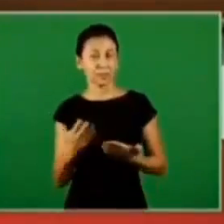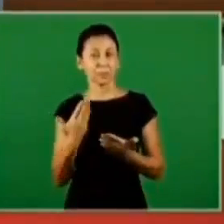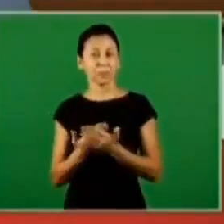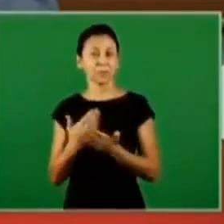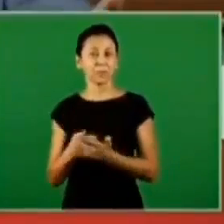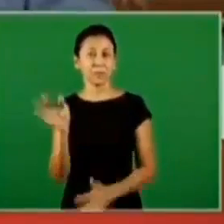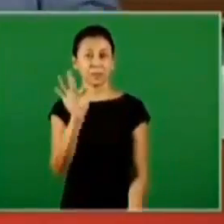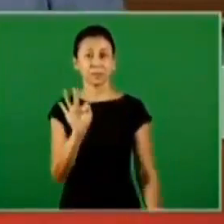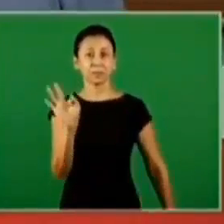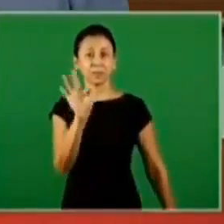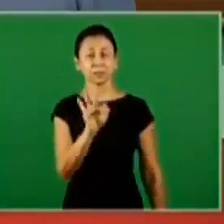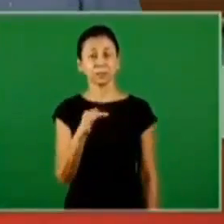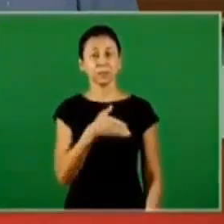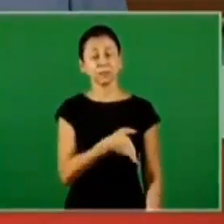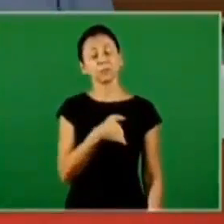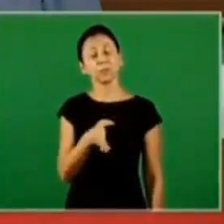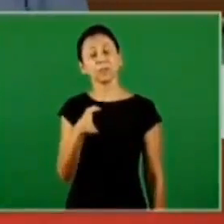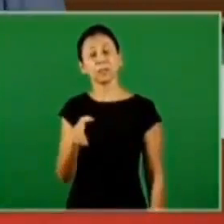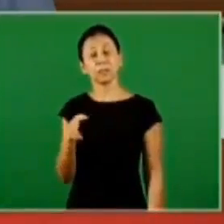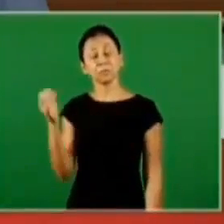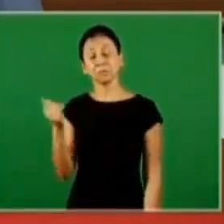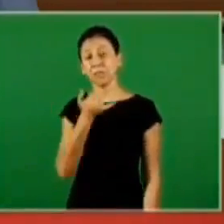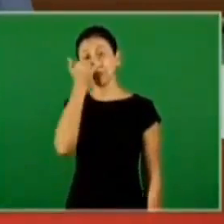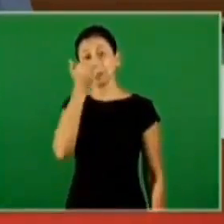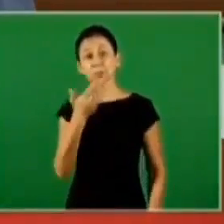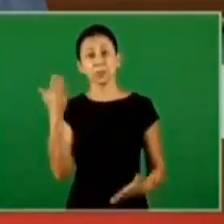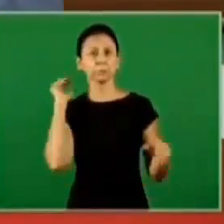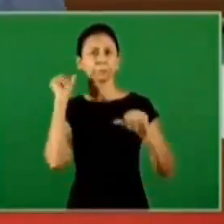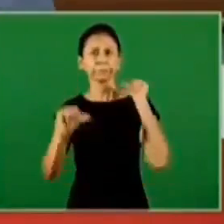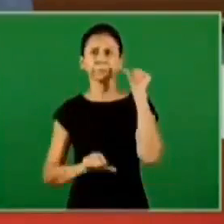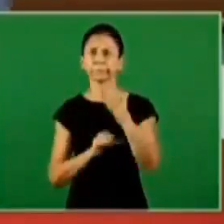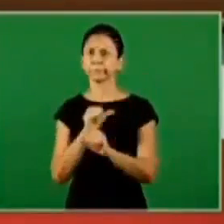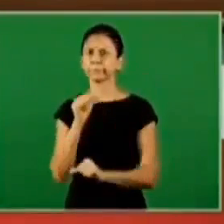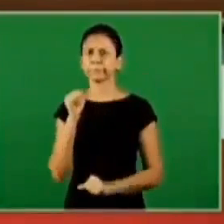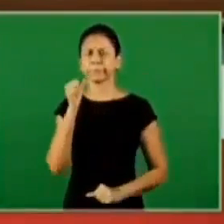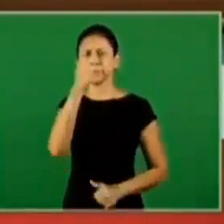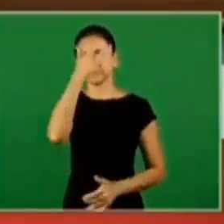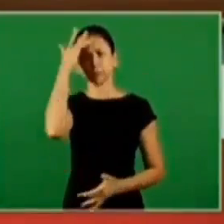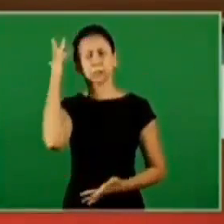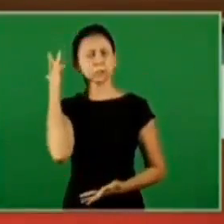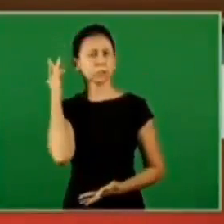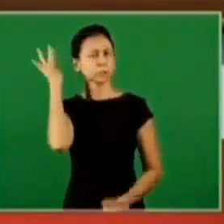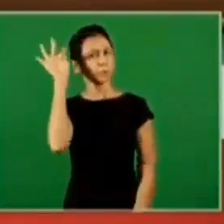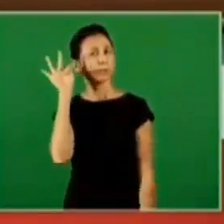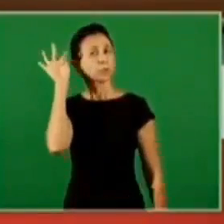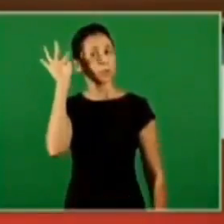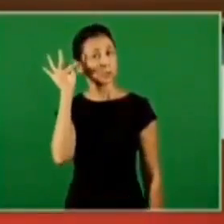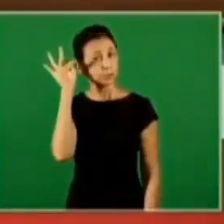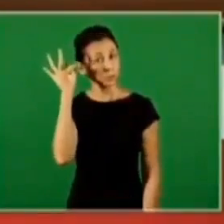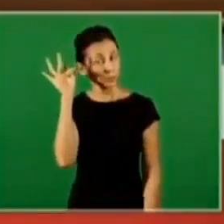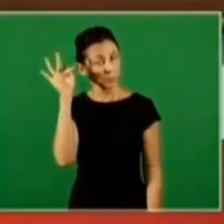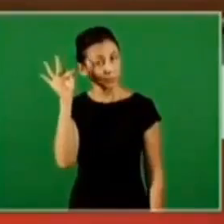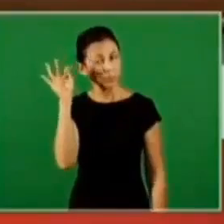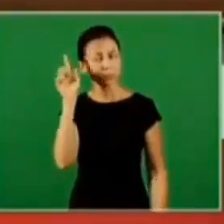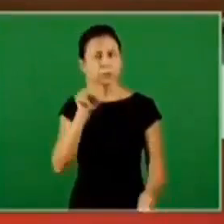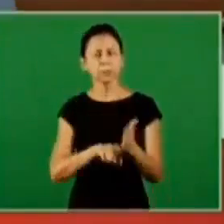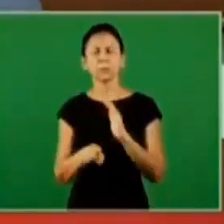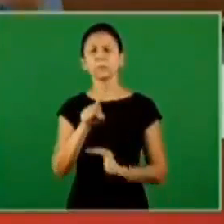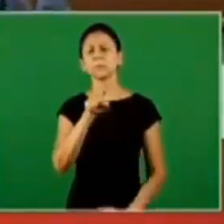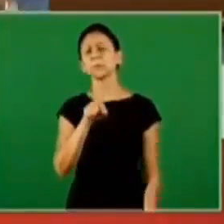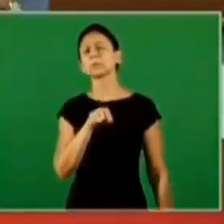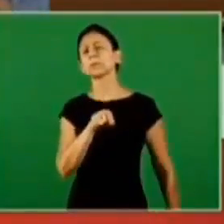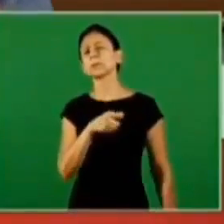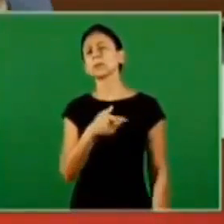and they take a course of philosophy, and they are now philosophers. And I ask you, is this Christianity that